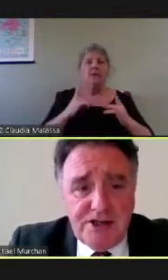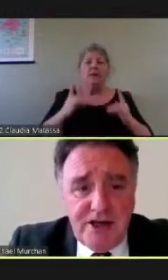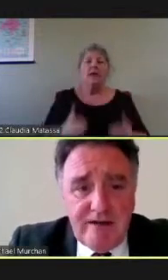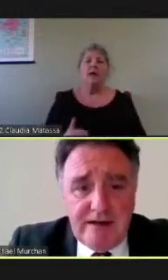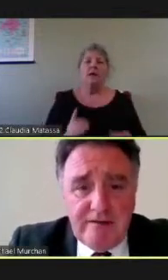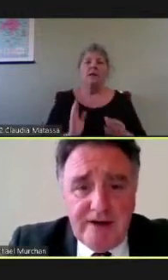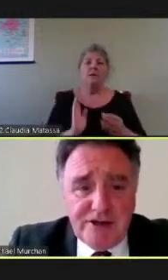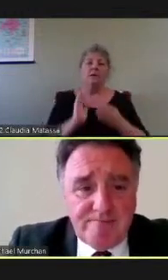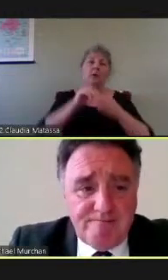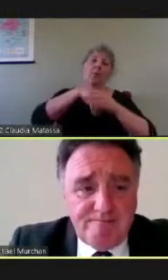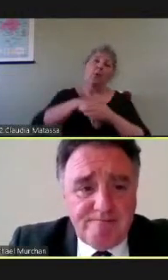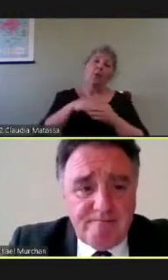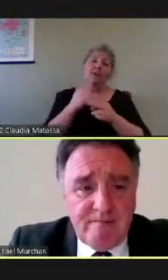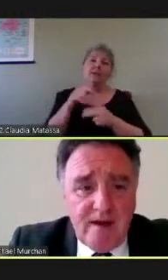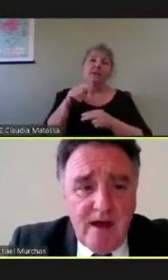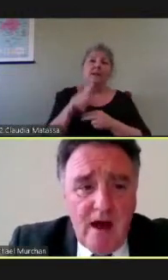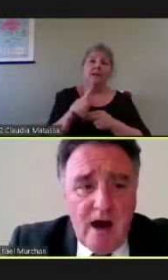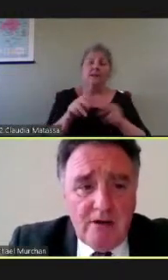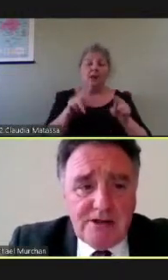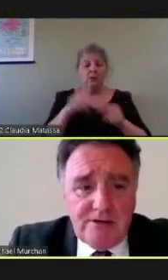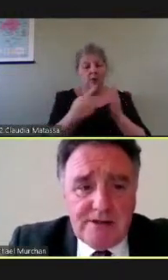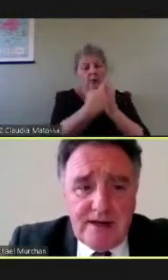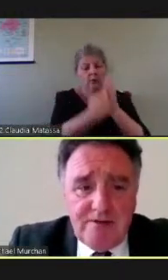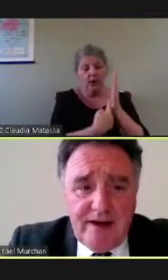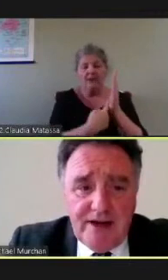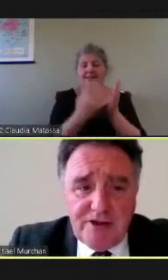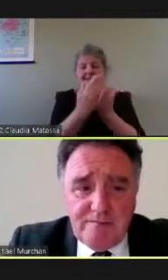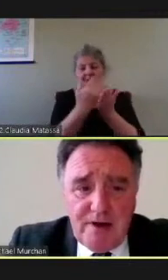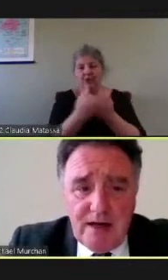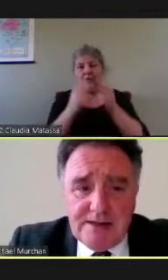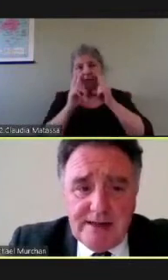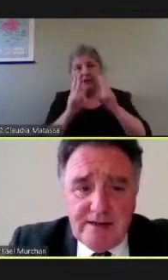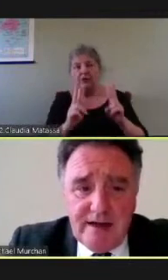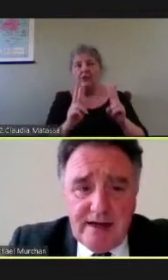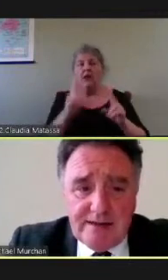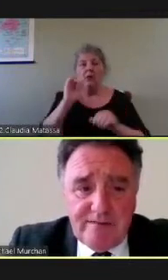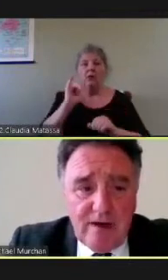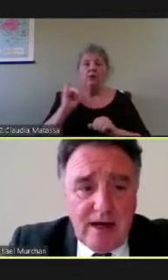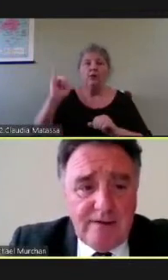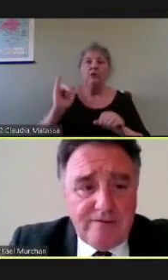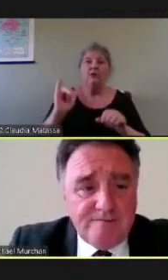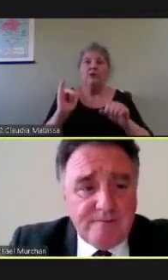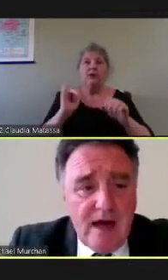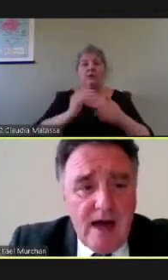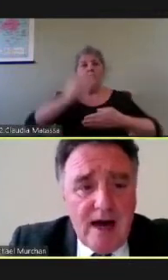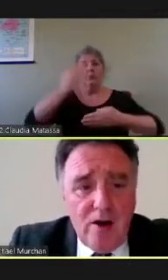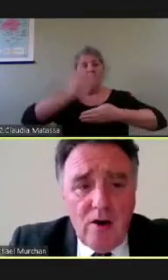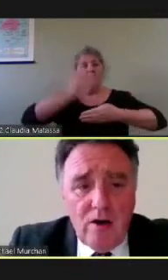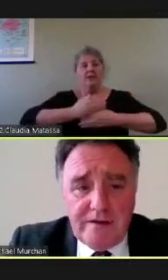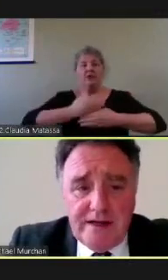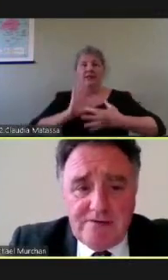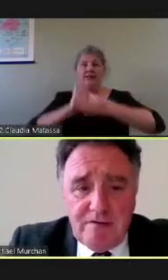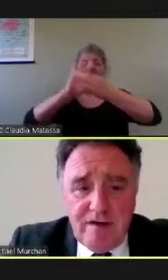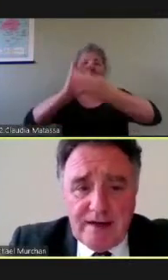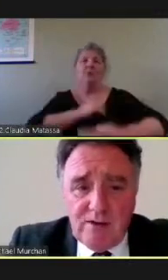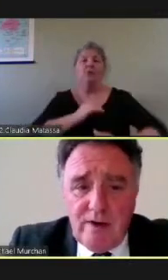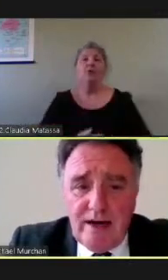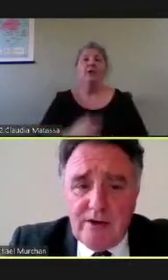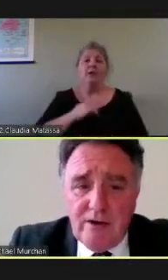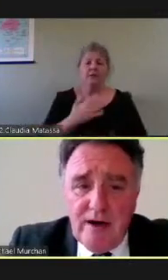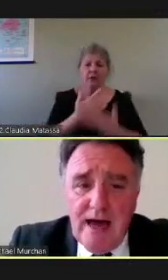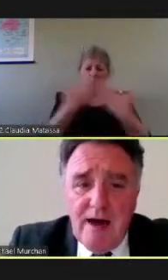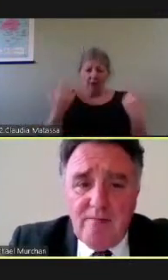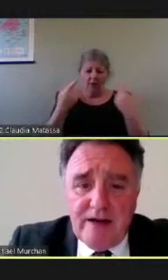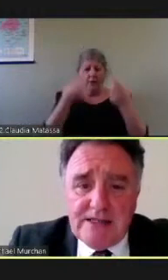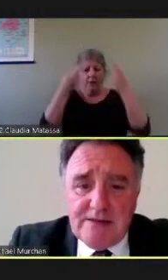new policy sharing the vision, our suicide prevention policy connecting for life, and all of these reflect